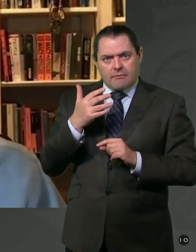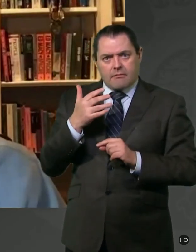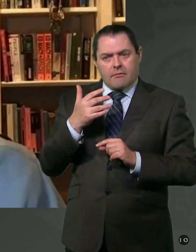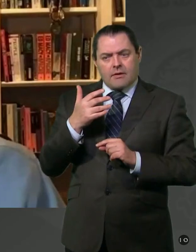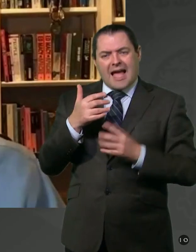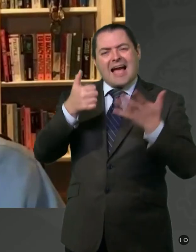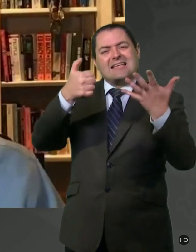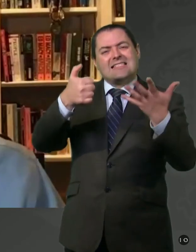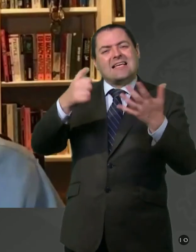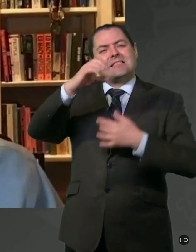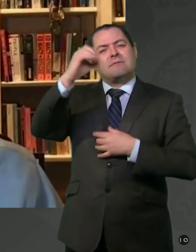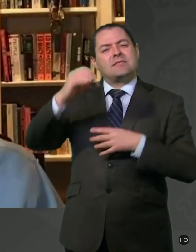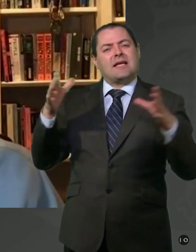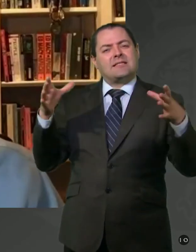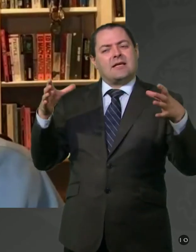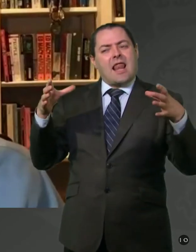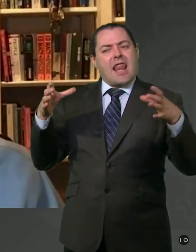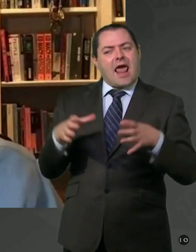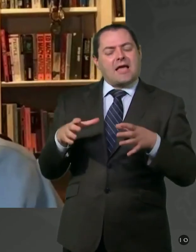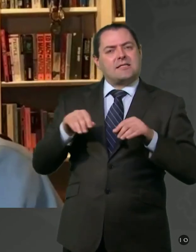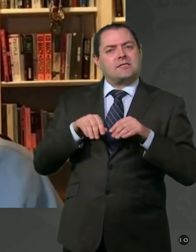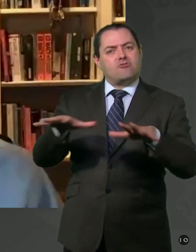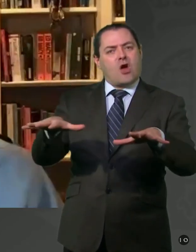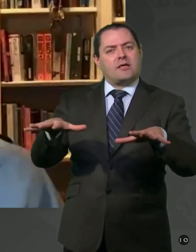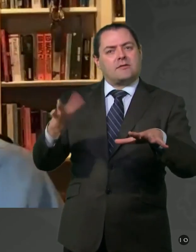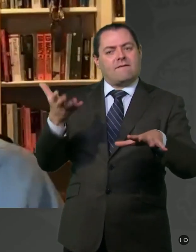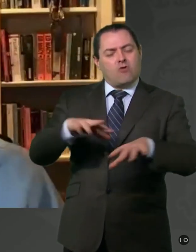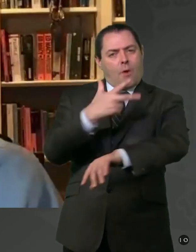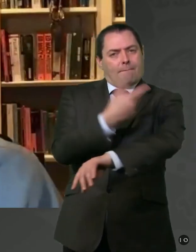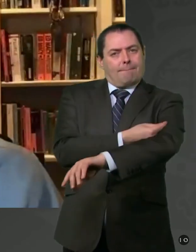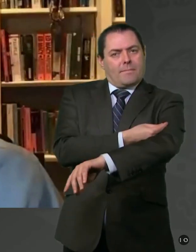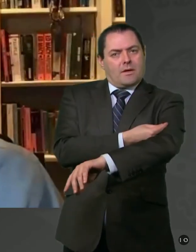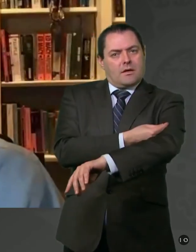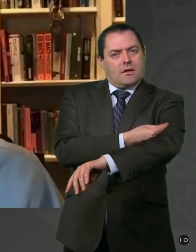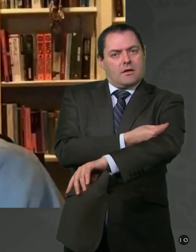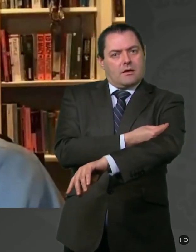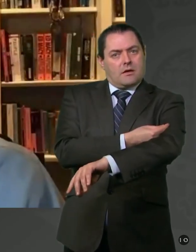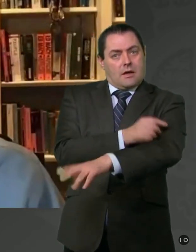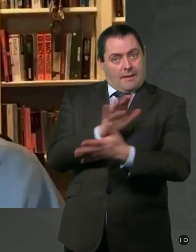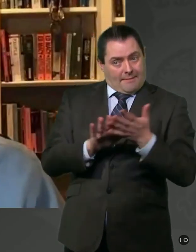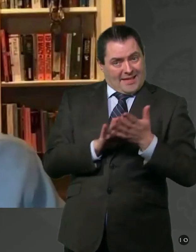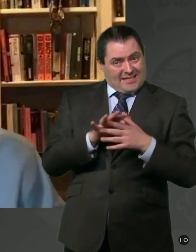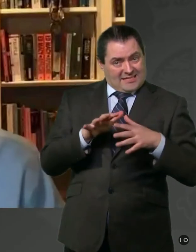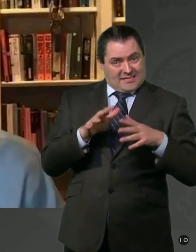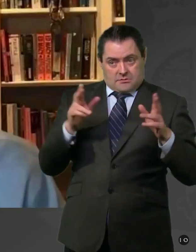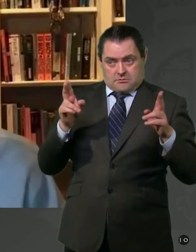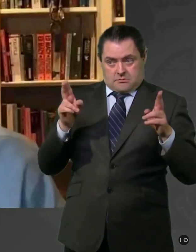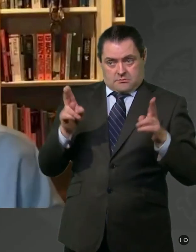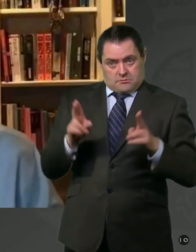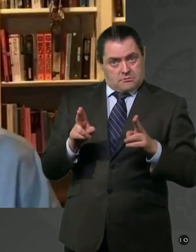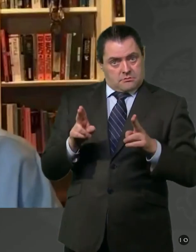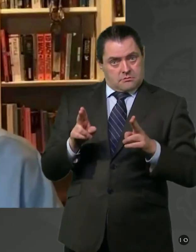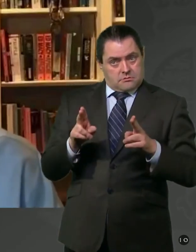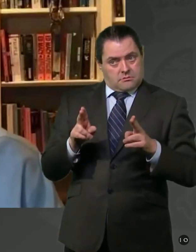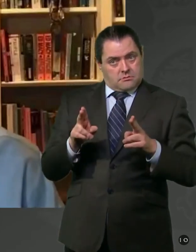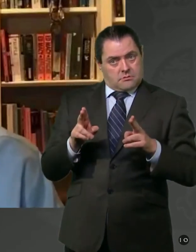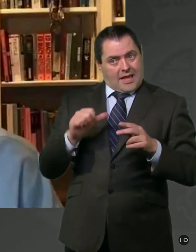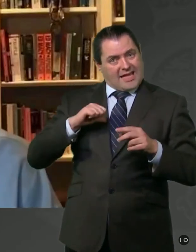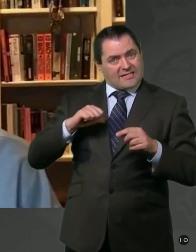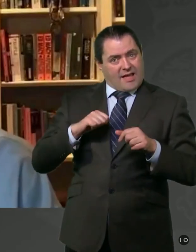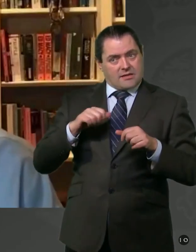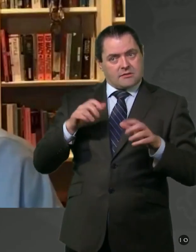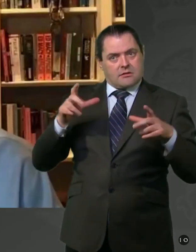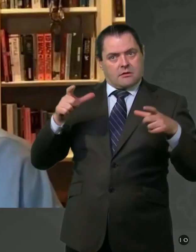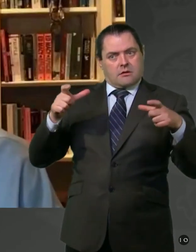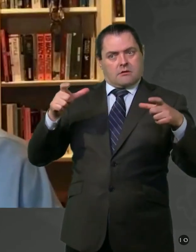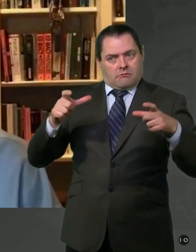effect would that have on the pace of the unlock? Presumably would really speed it up. And Prime Minister, can I ask you, how did you come